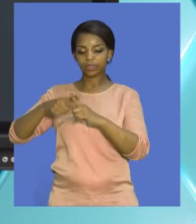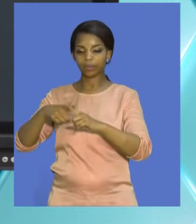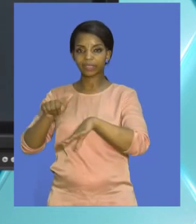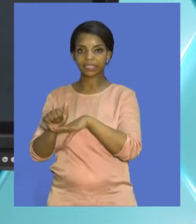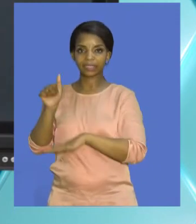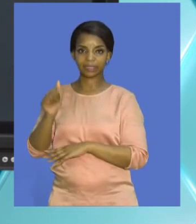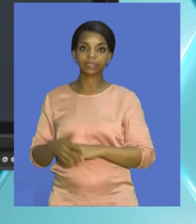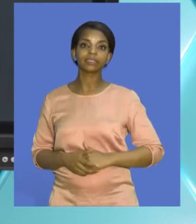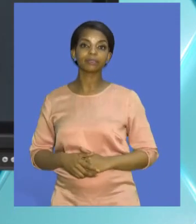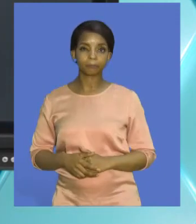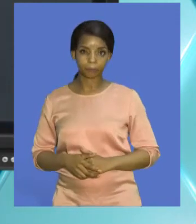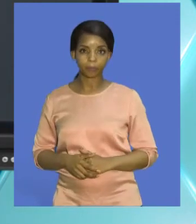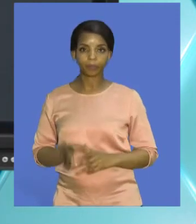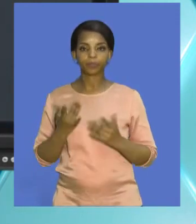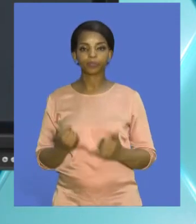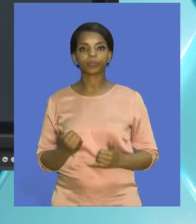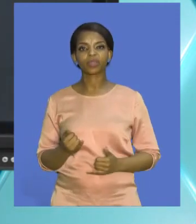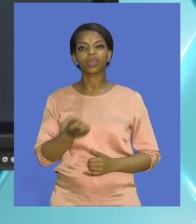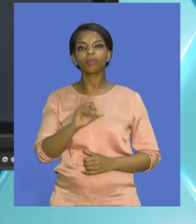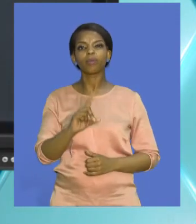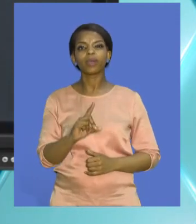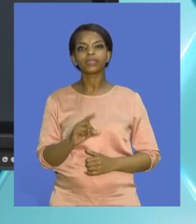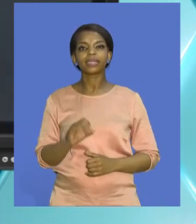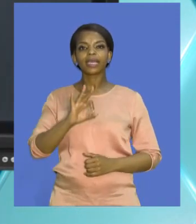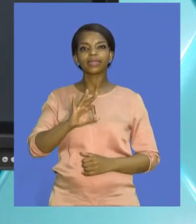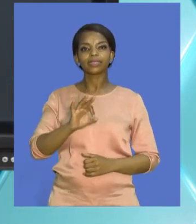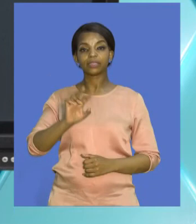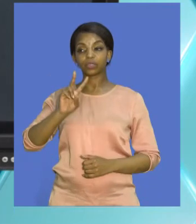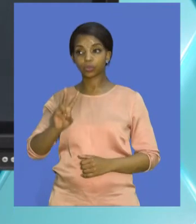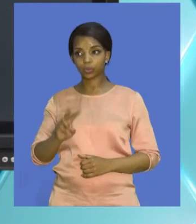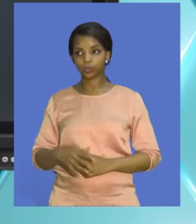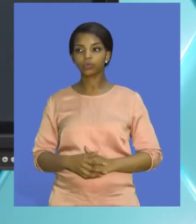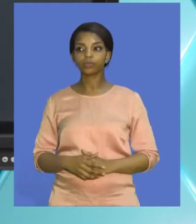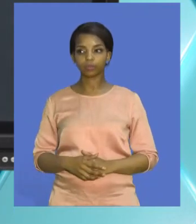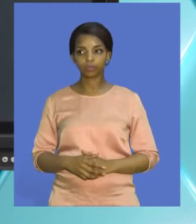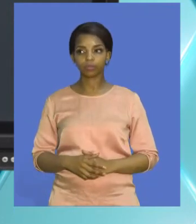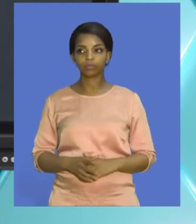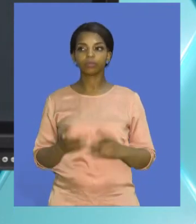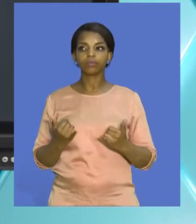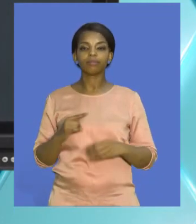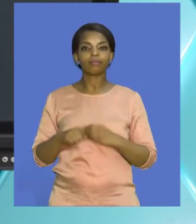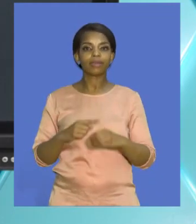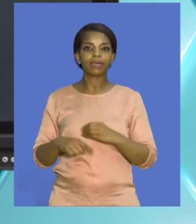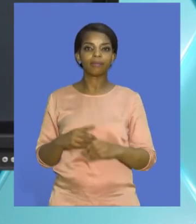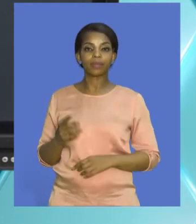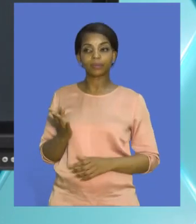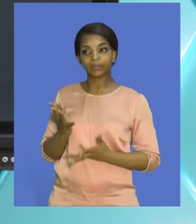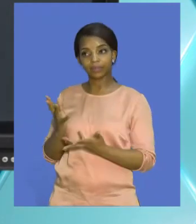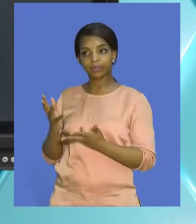doubled. So the new force will be equals to 32 newtons. So this is what it's all about. That's what it means when you